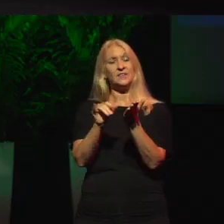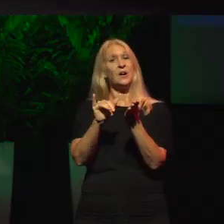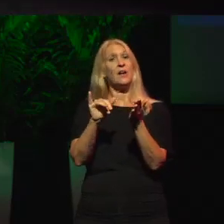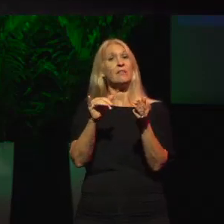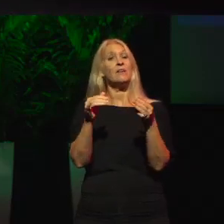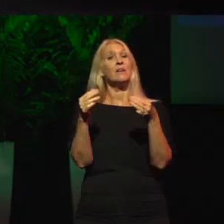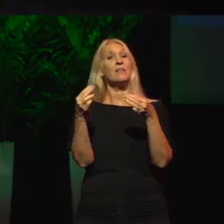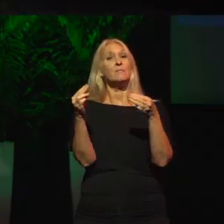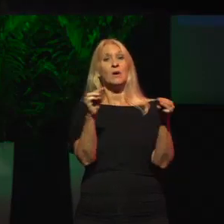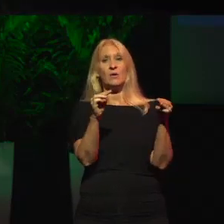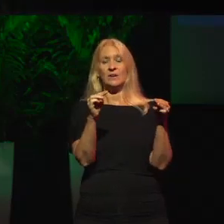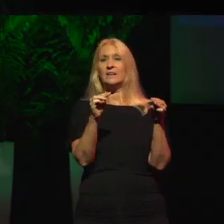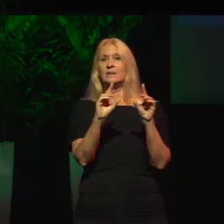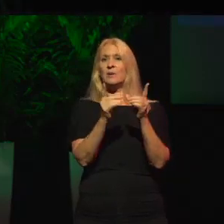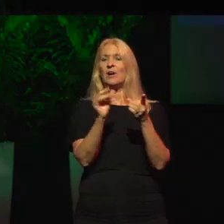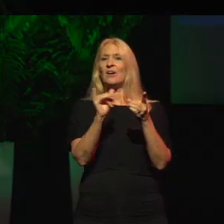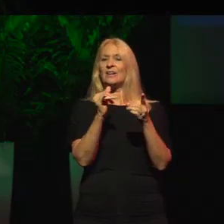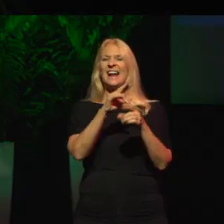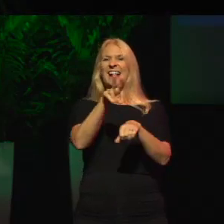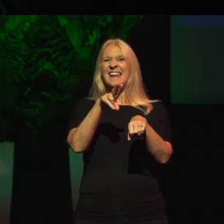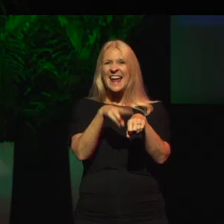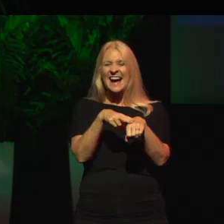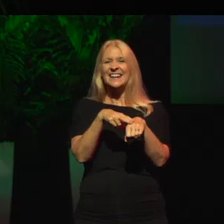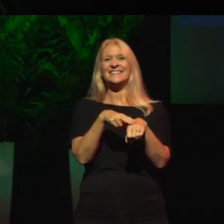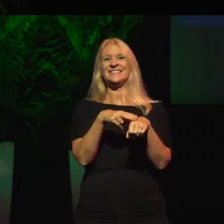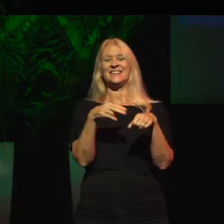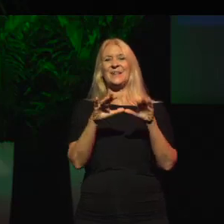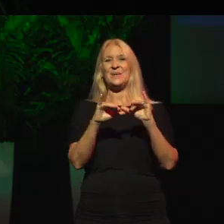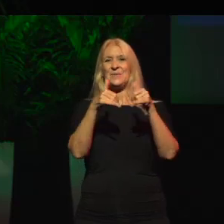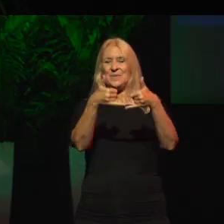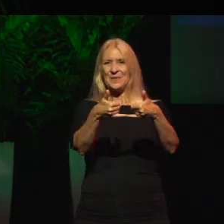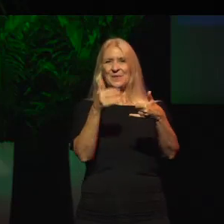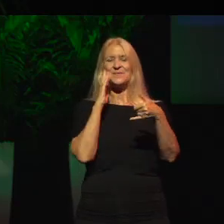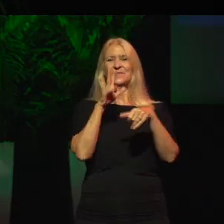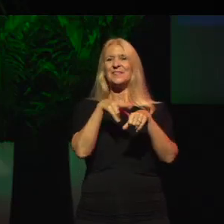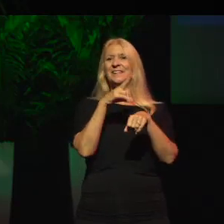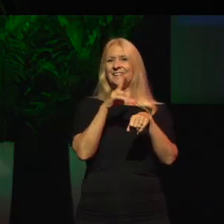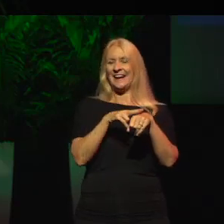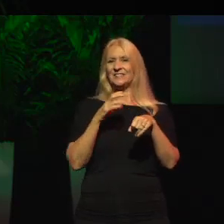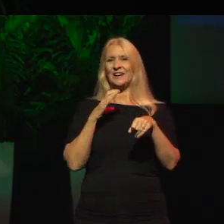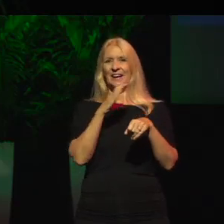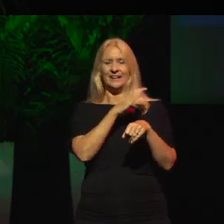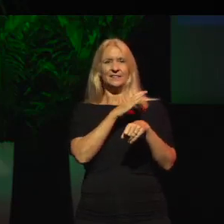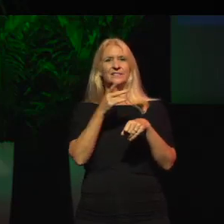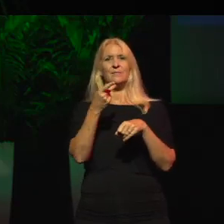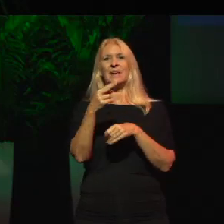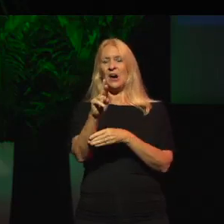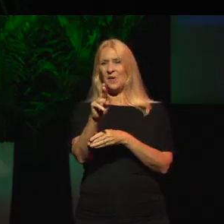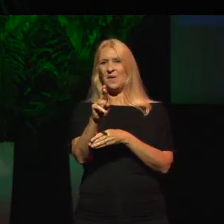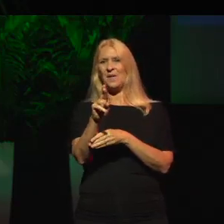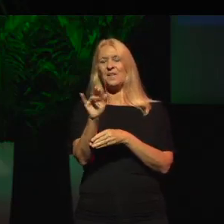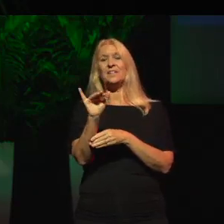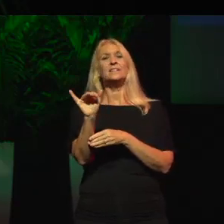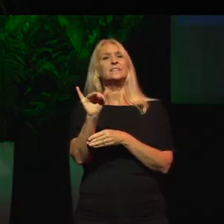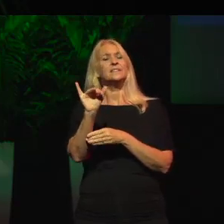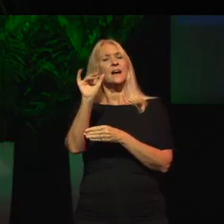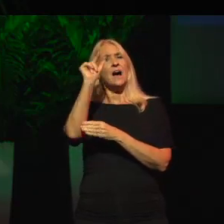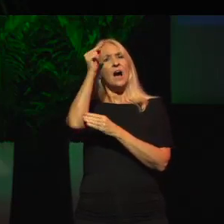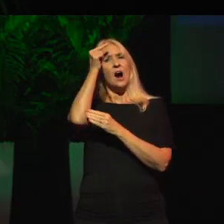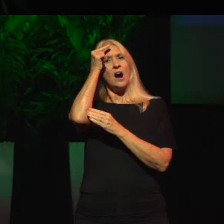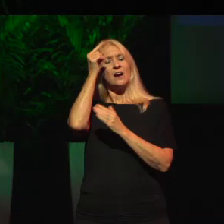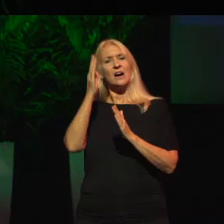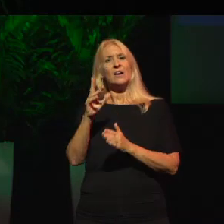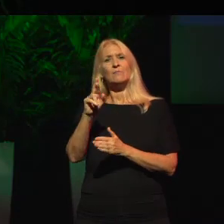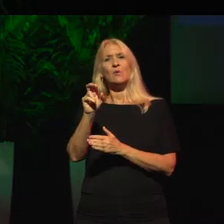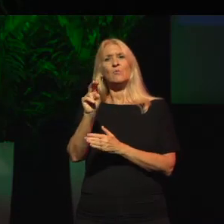received a national award from the National Council of Marketing and Public Relations. Even our own governor,